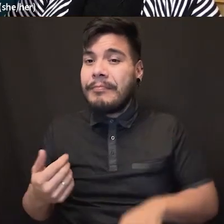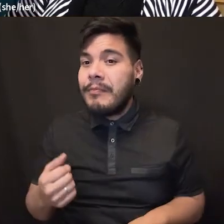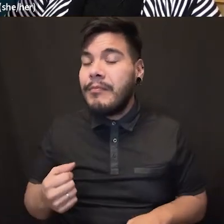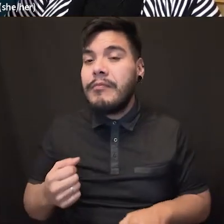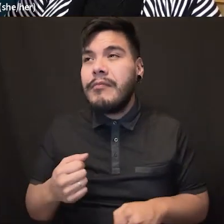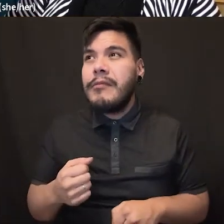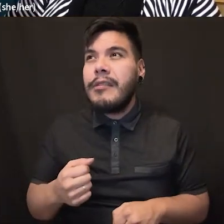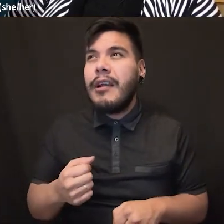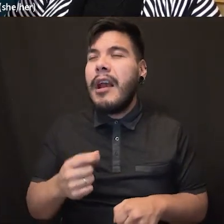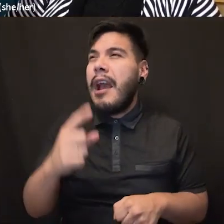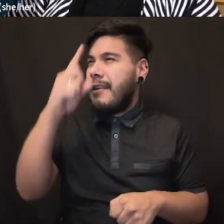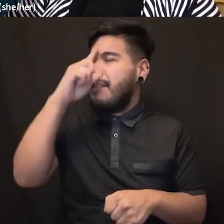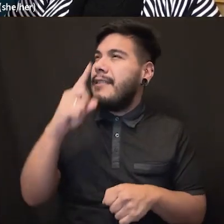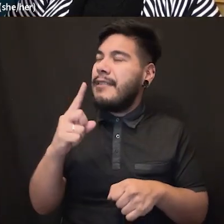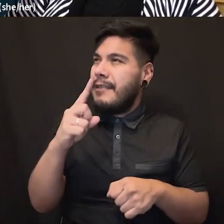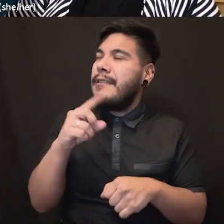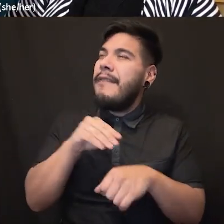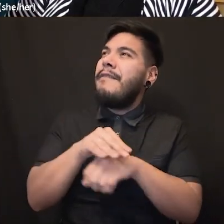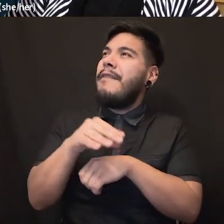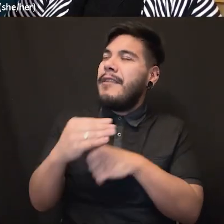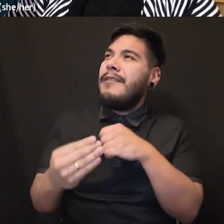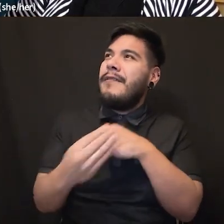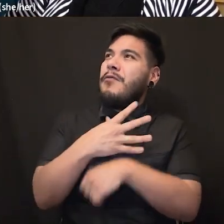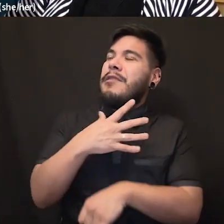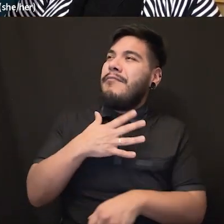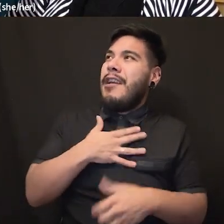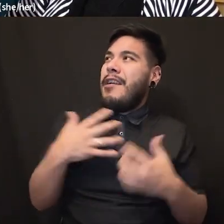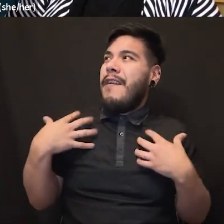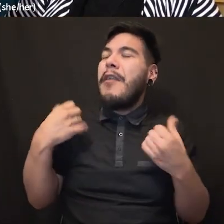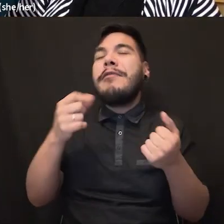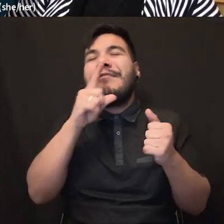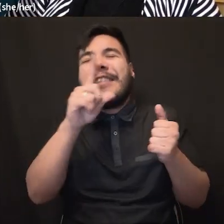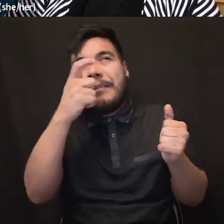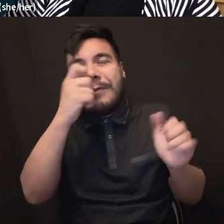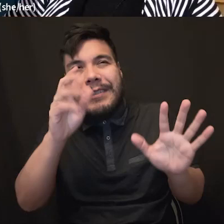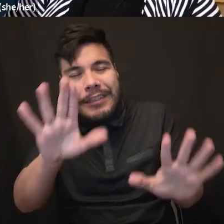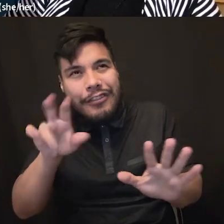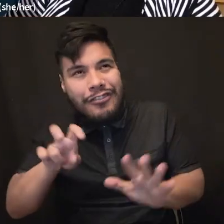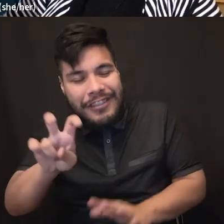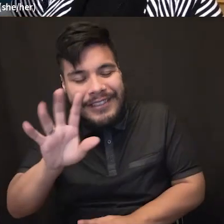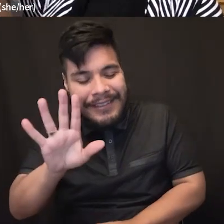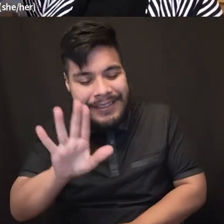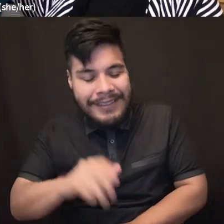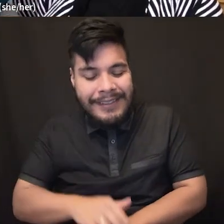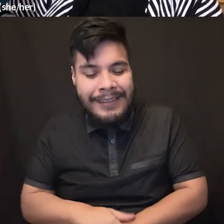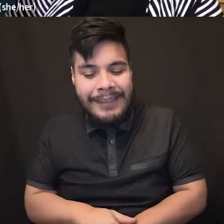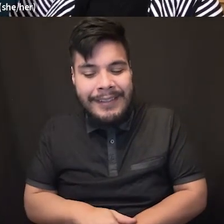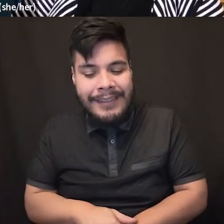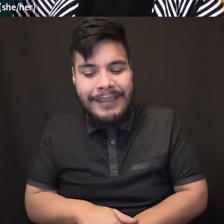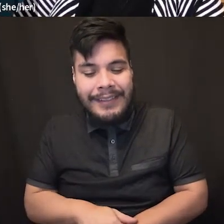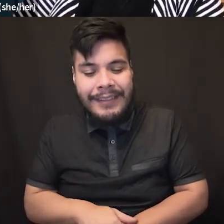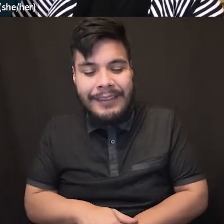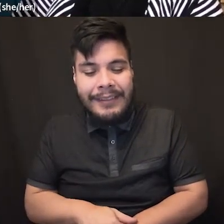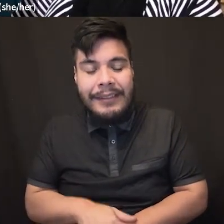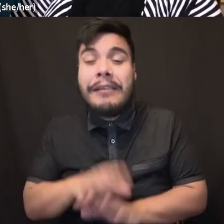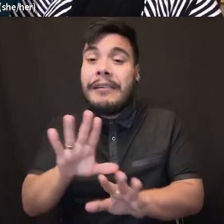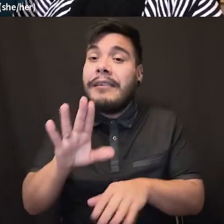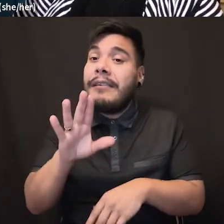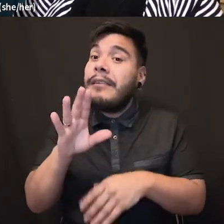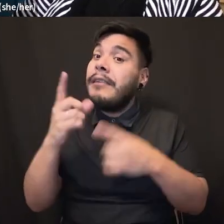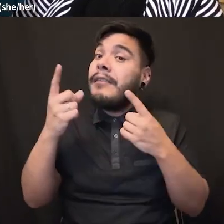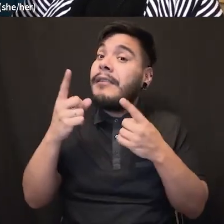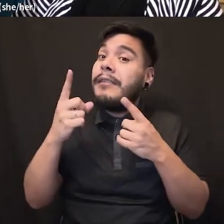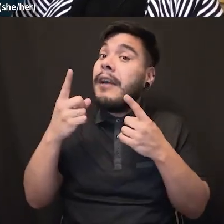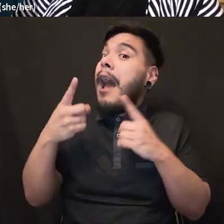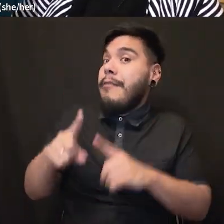I guess it's affected my confidence. It's been an interesting journey because there have been some times where like a doctor